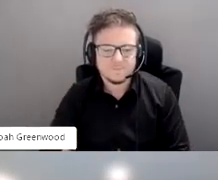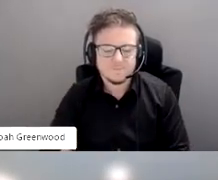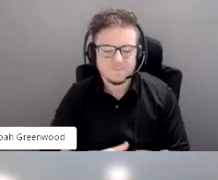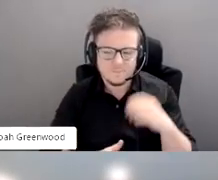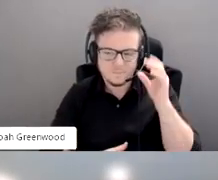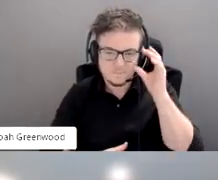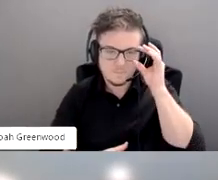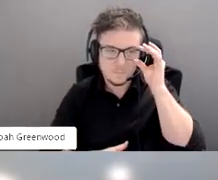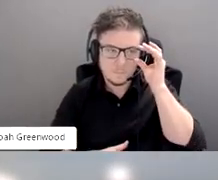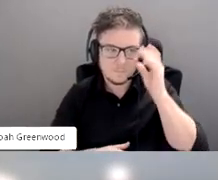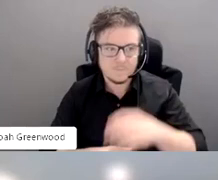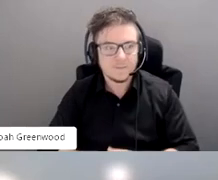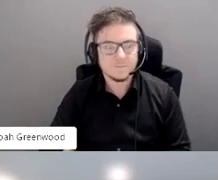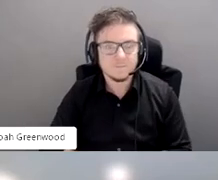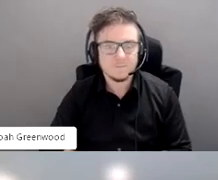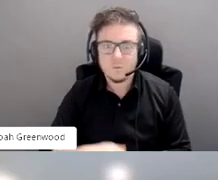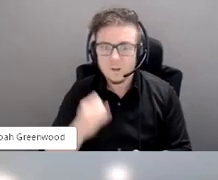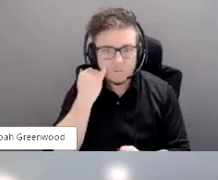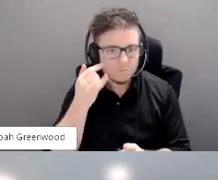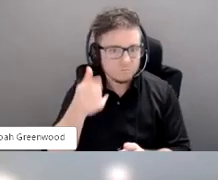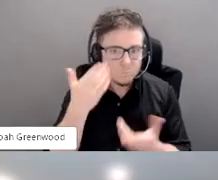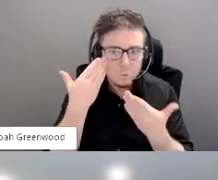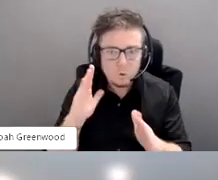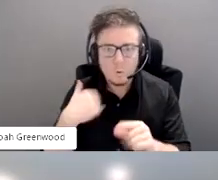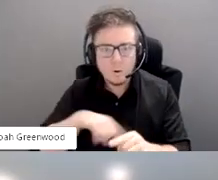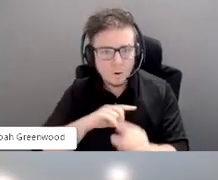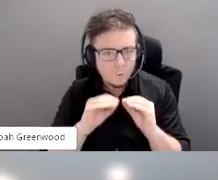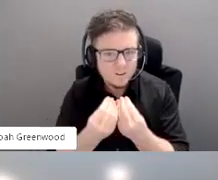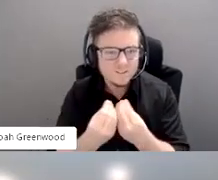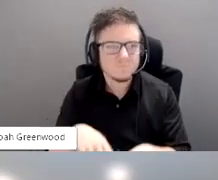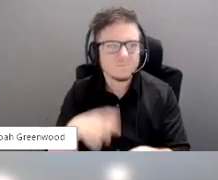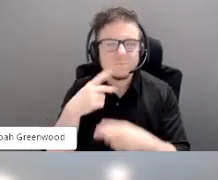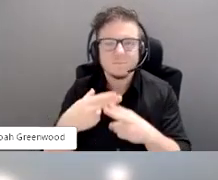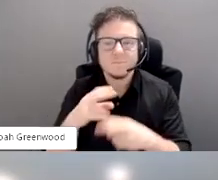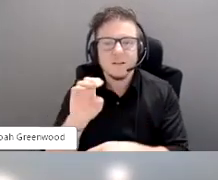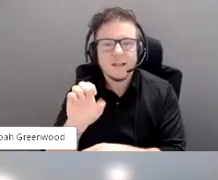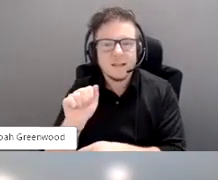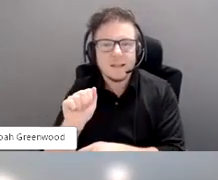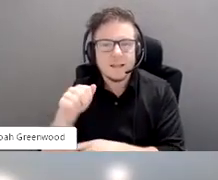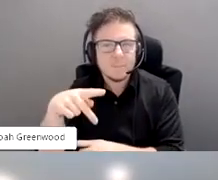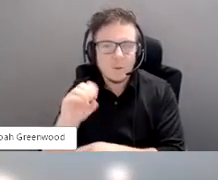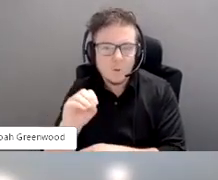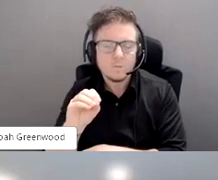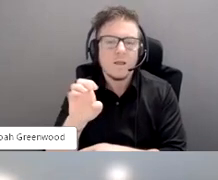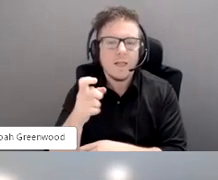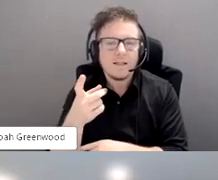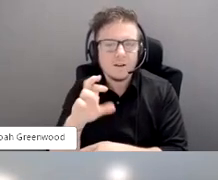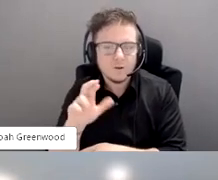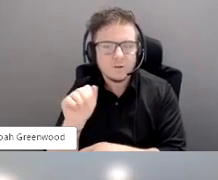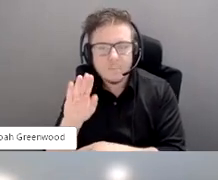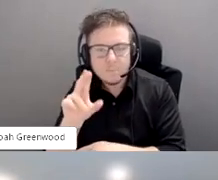For those who aren't aware of our organization, Elder Abuse Prevention Ontario is funded through the Ministry for Seniors